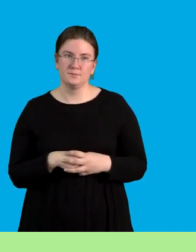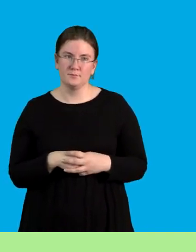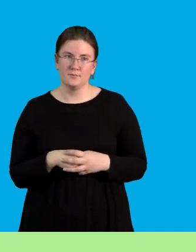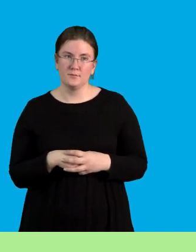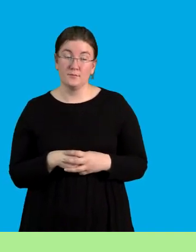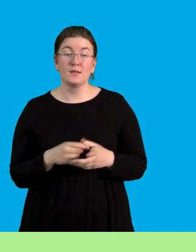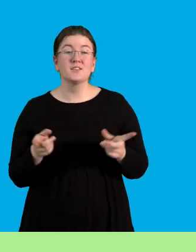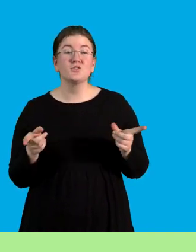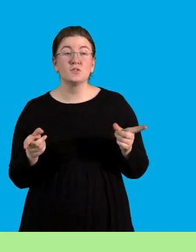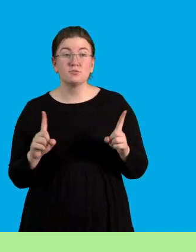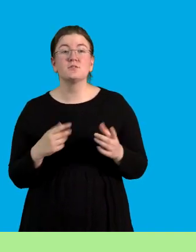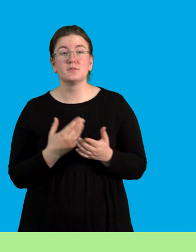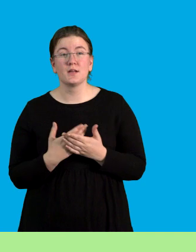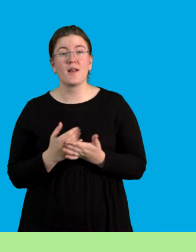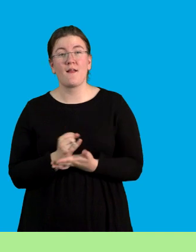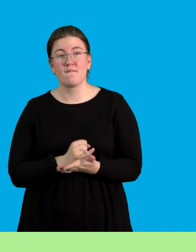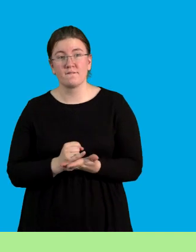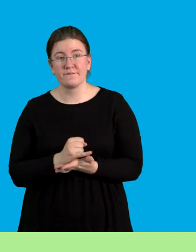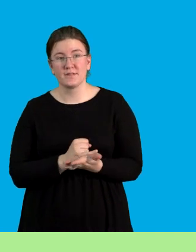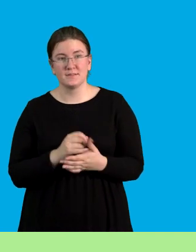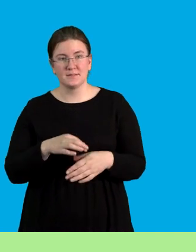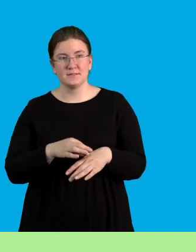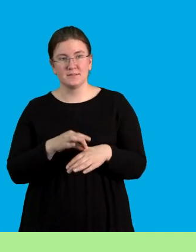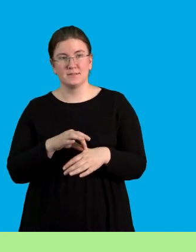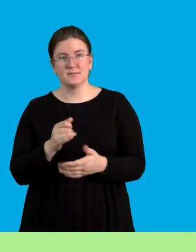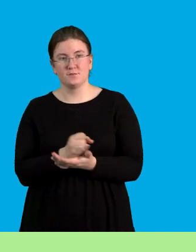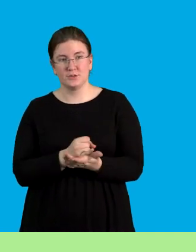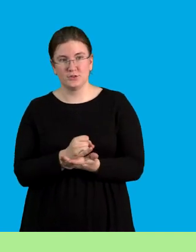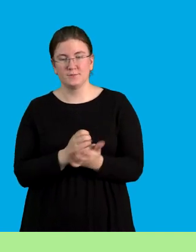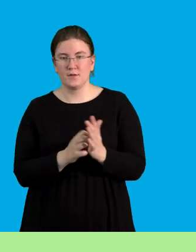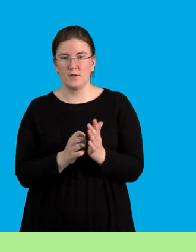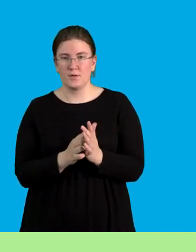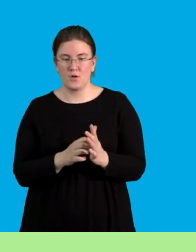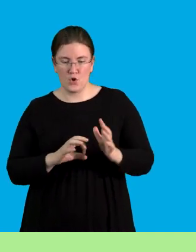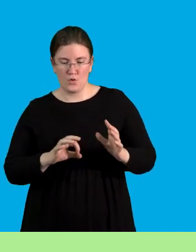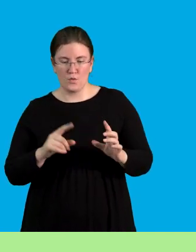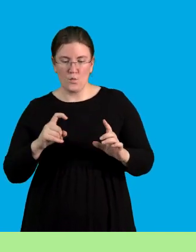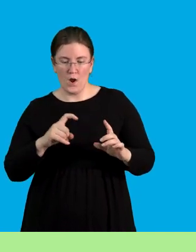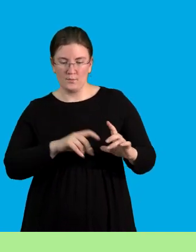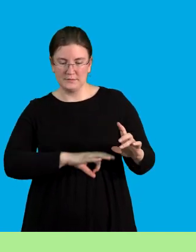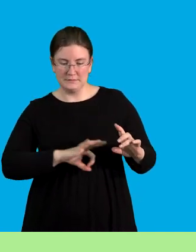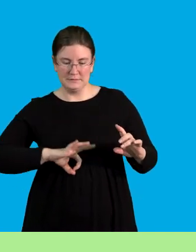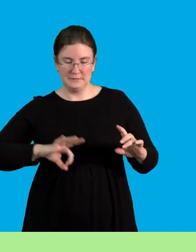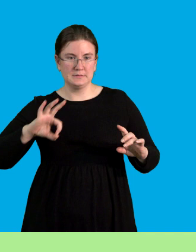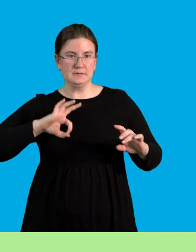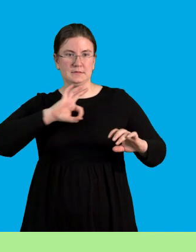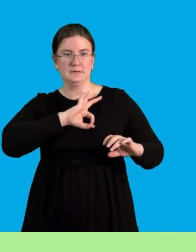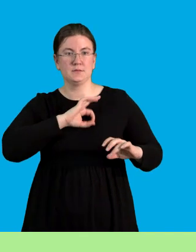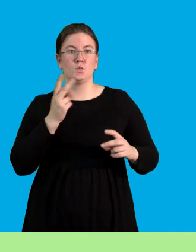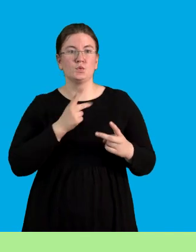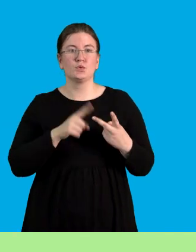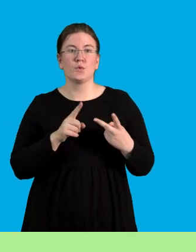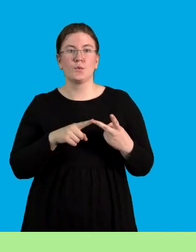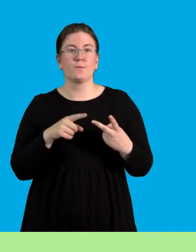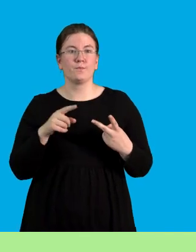the harmful fungi may cause infections of the skin, such as ringworms and athlete's foot.